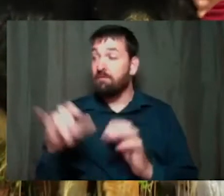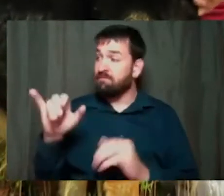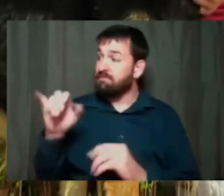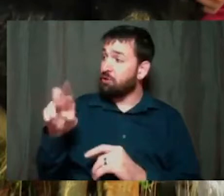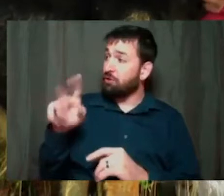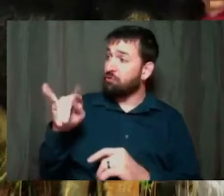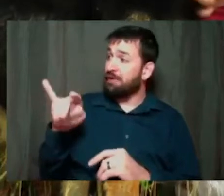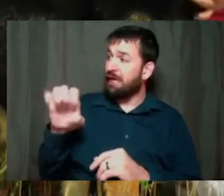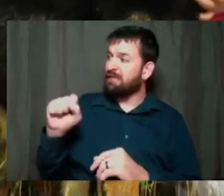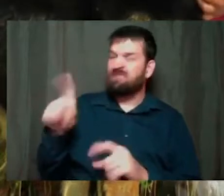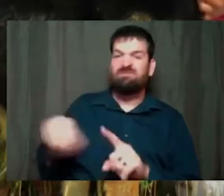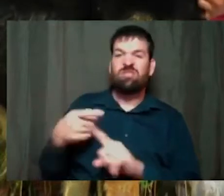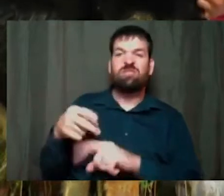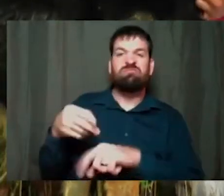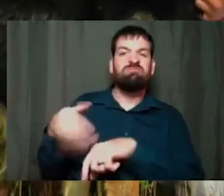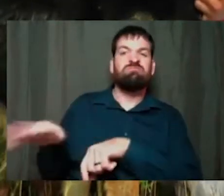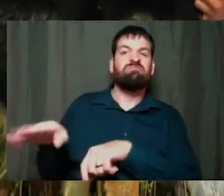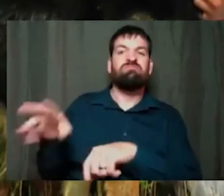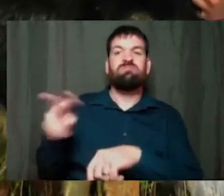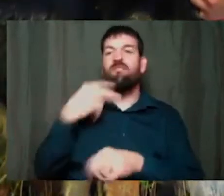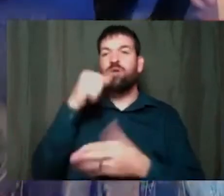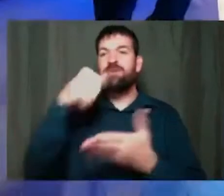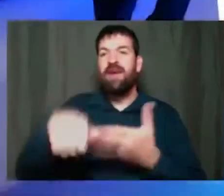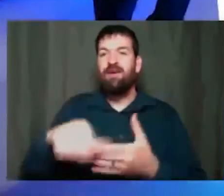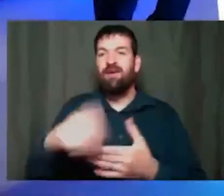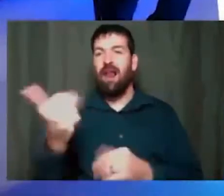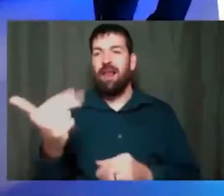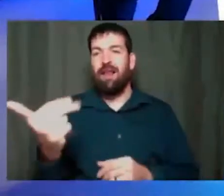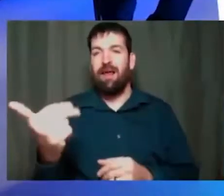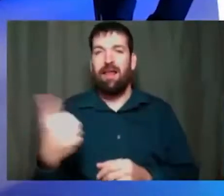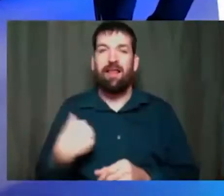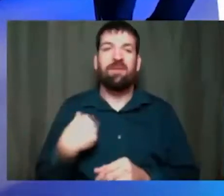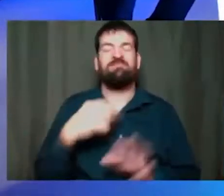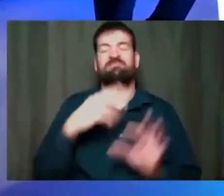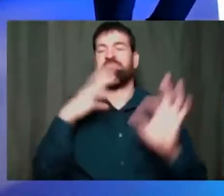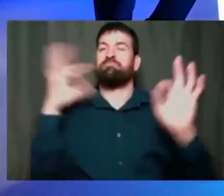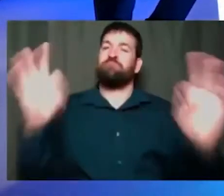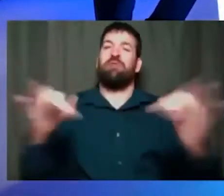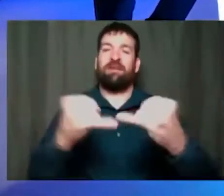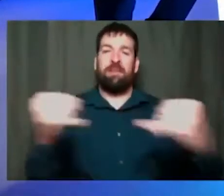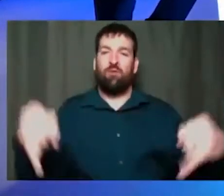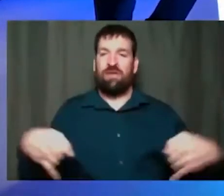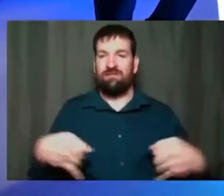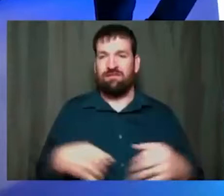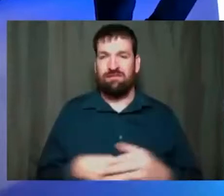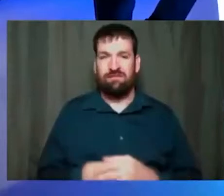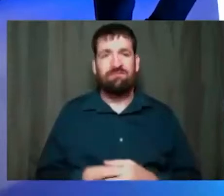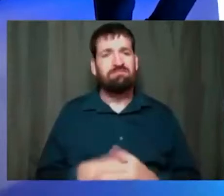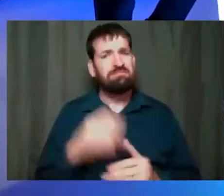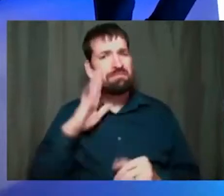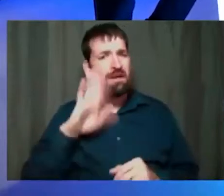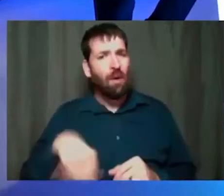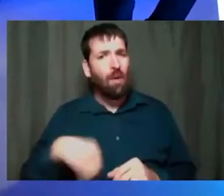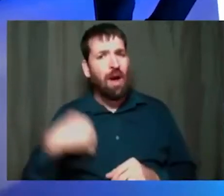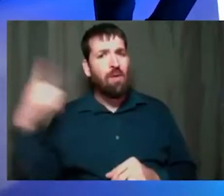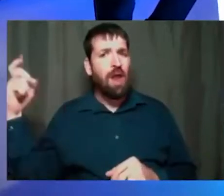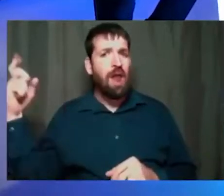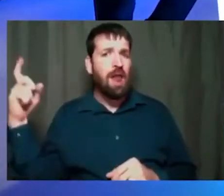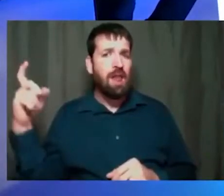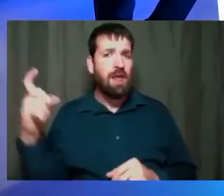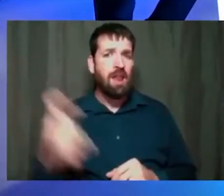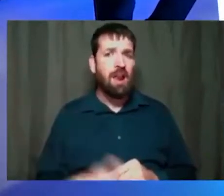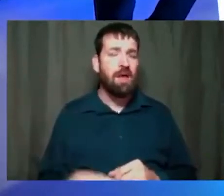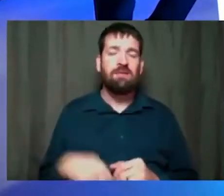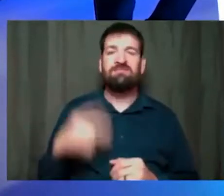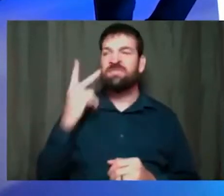voicemail when I tried to call you. Yeah. Excellent boundaries. See, I knew where I was. I was walking down here. He saw me But calling. I'm He's not like, very